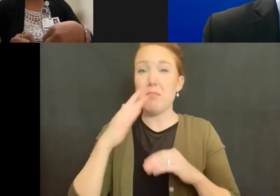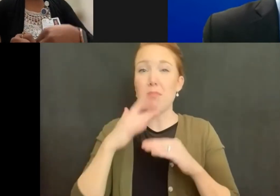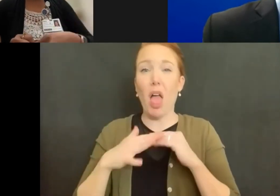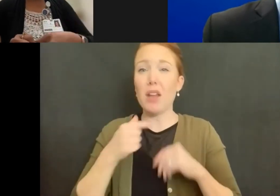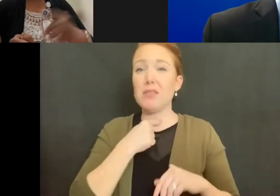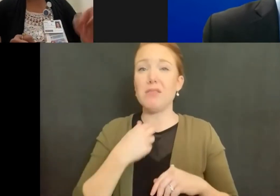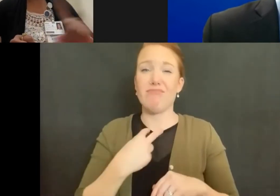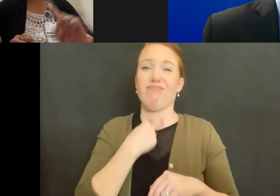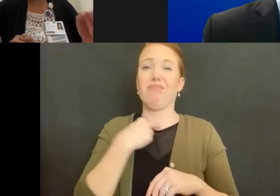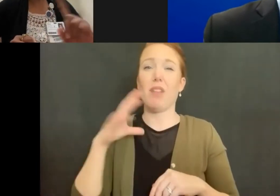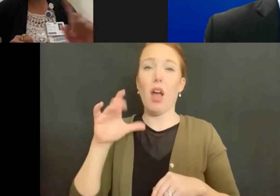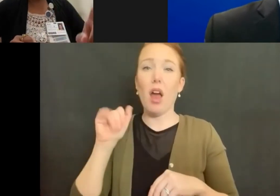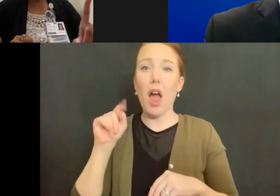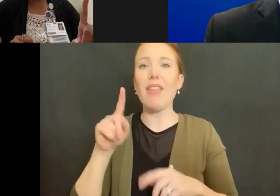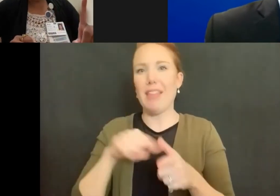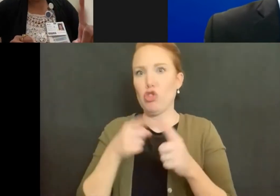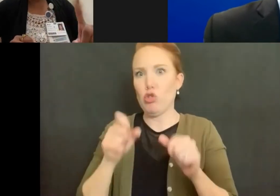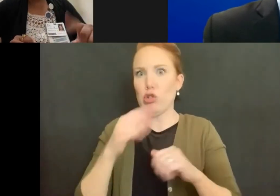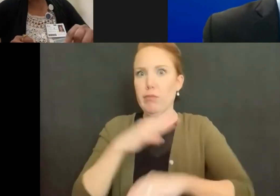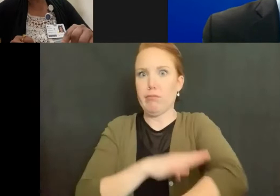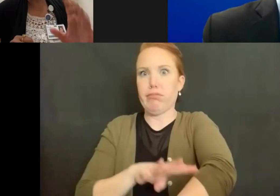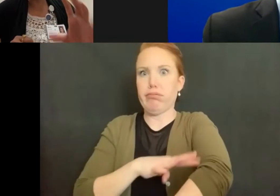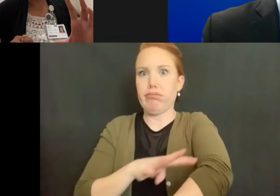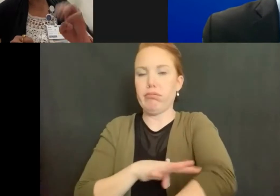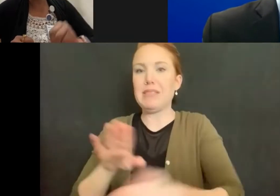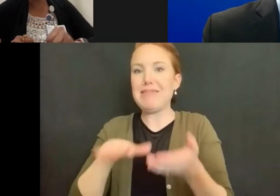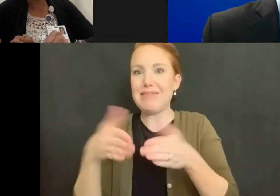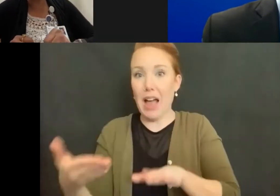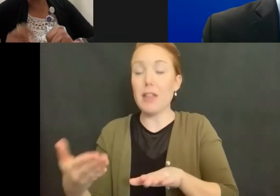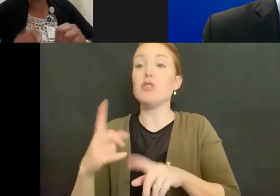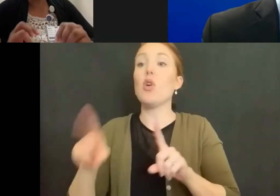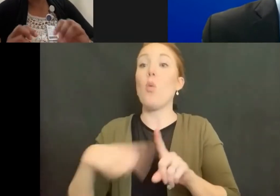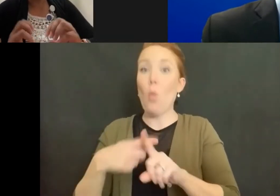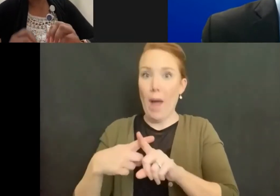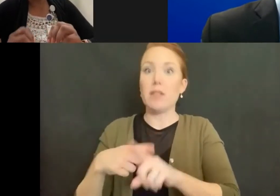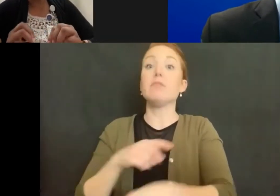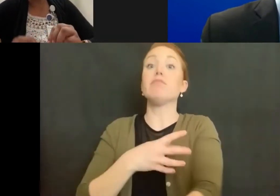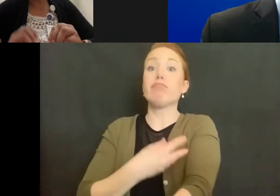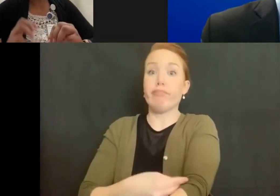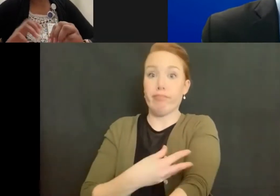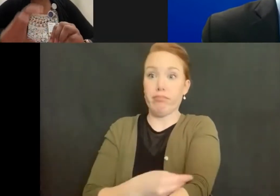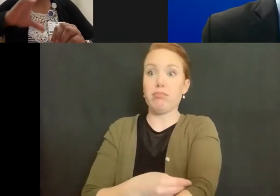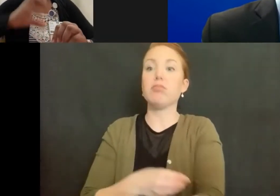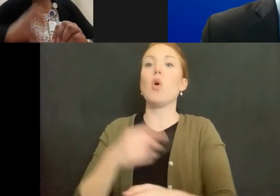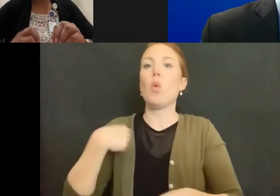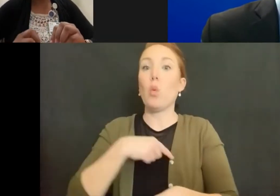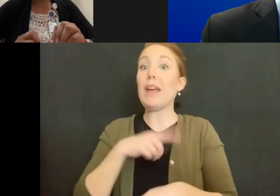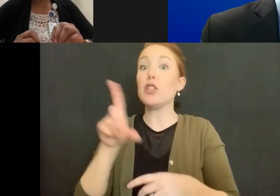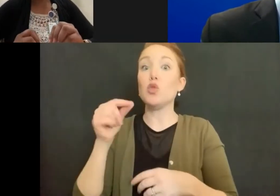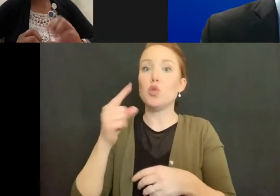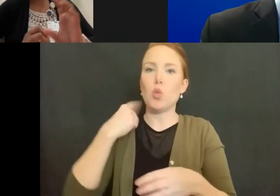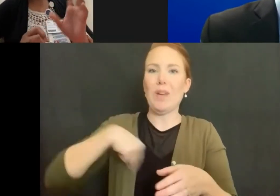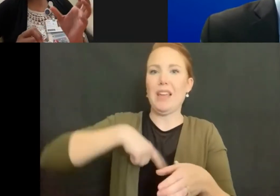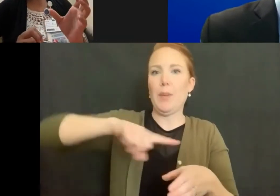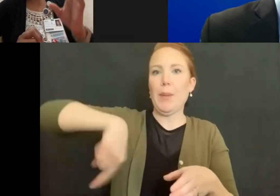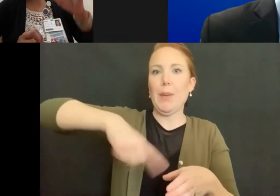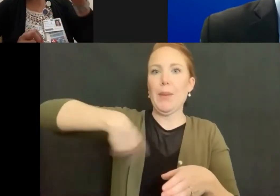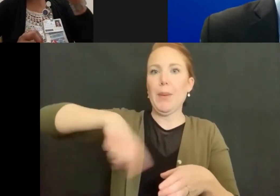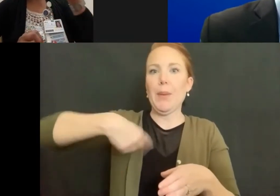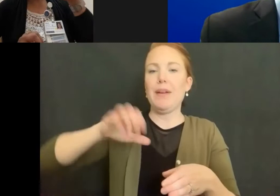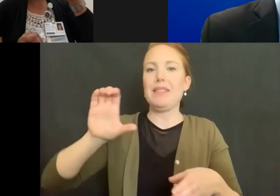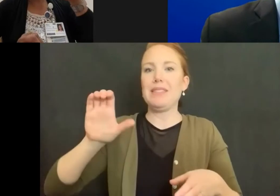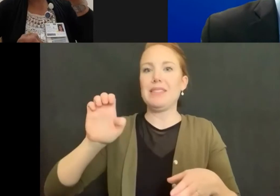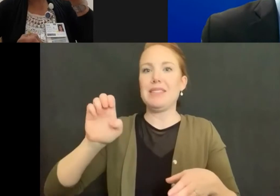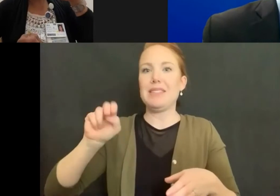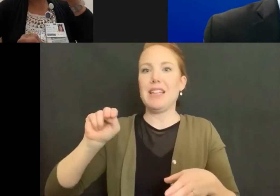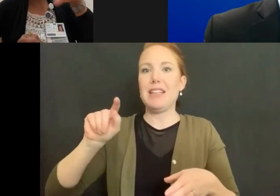the blood in the lab, we centrifuge them. So when you centrifuge, we separate those red cells and